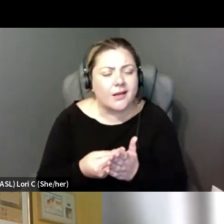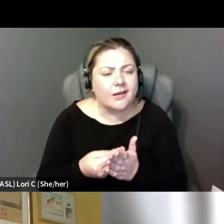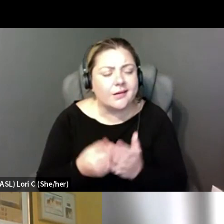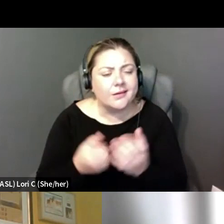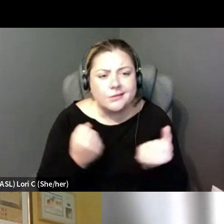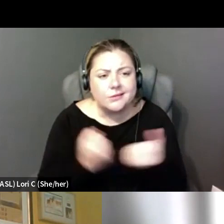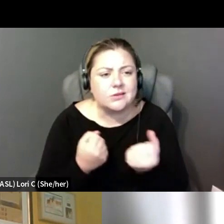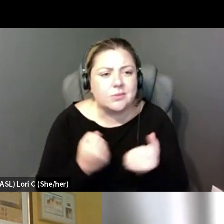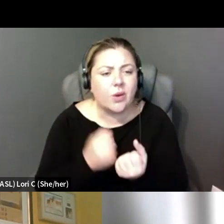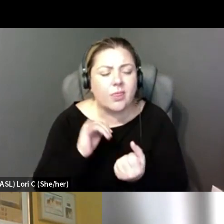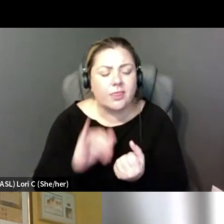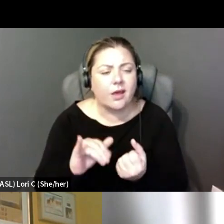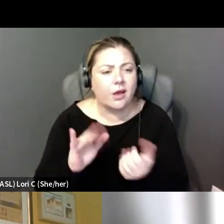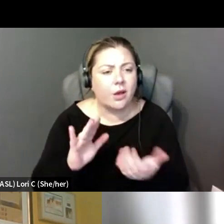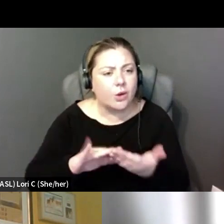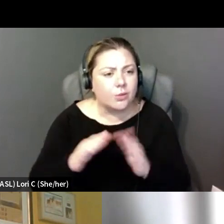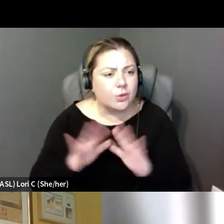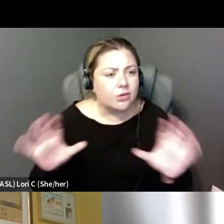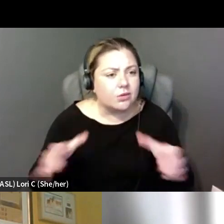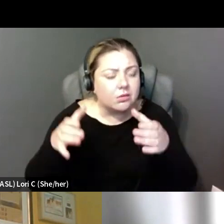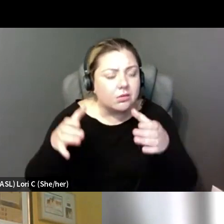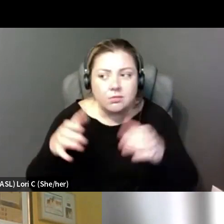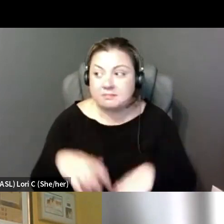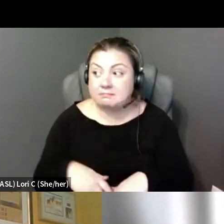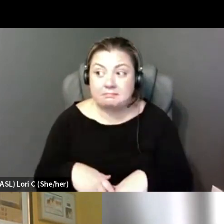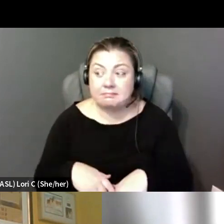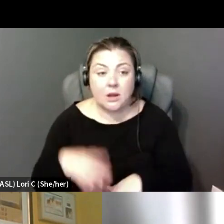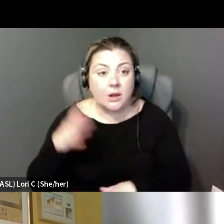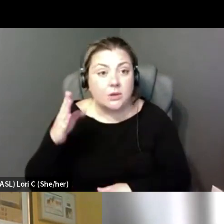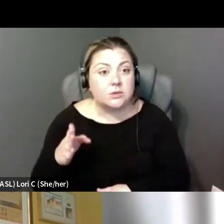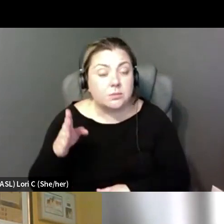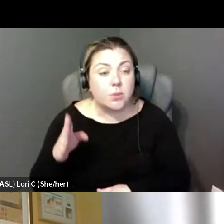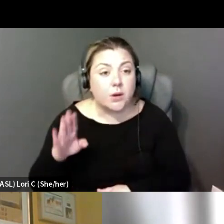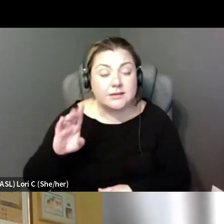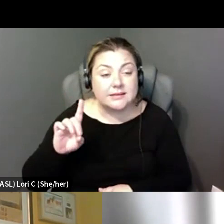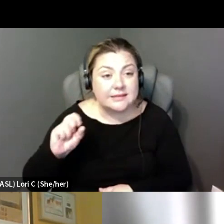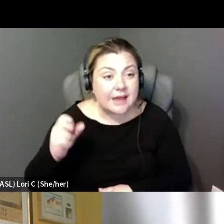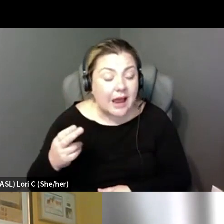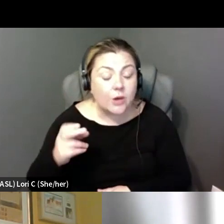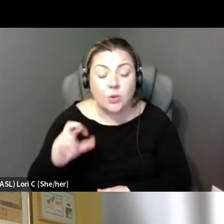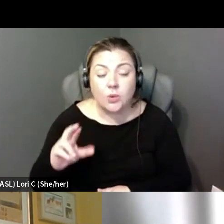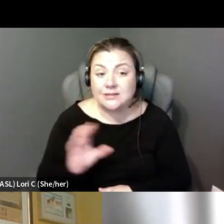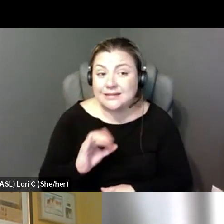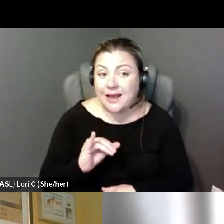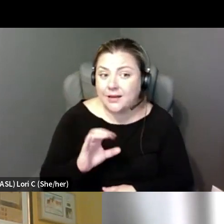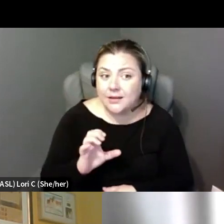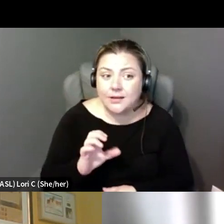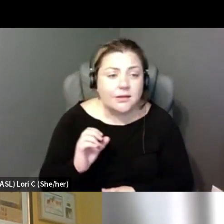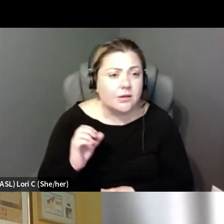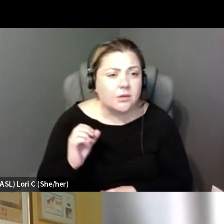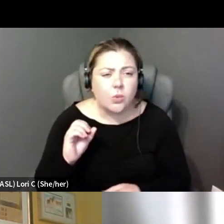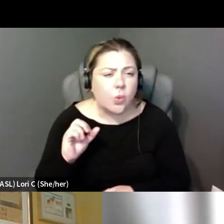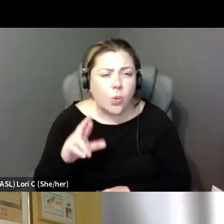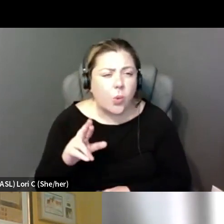different participants in either, the Boston dashboarding or in your CIE? Or has